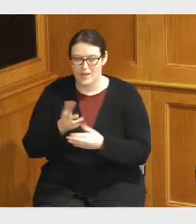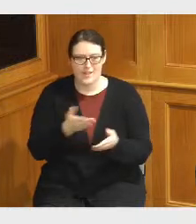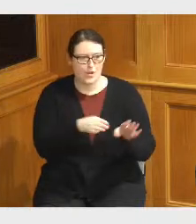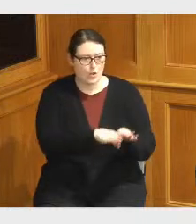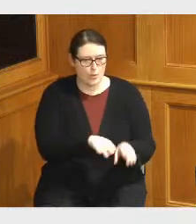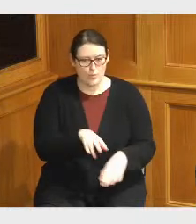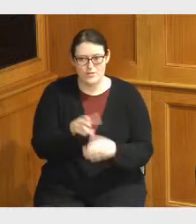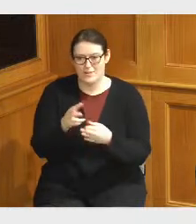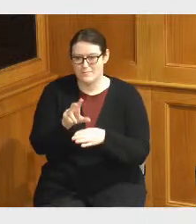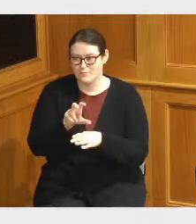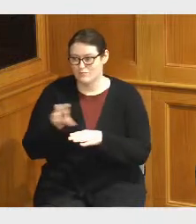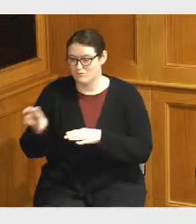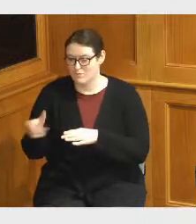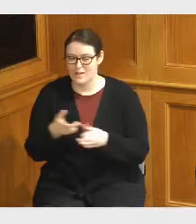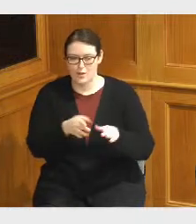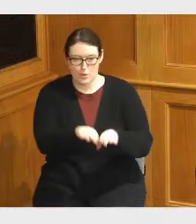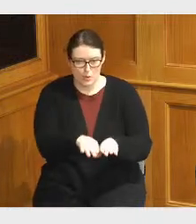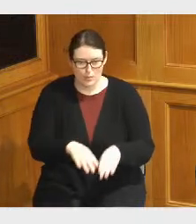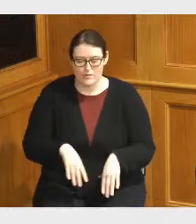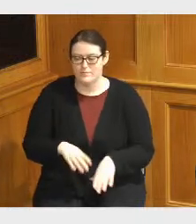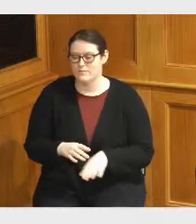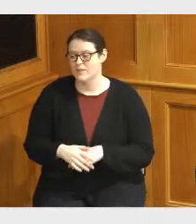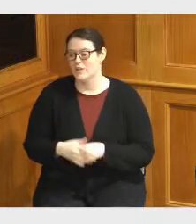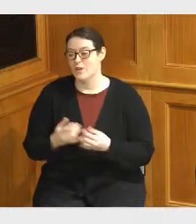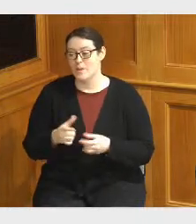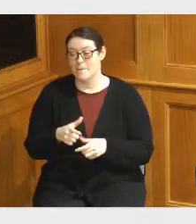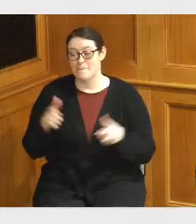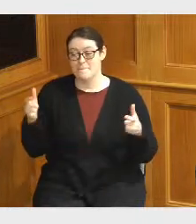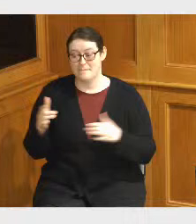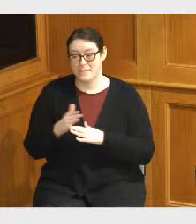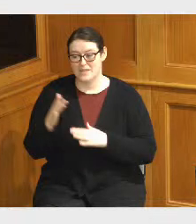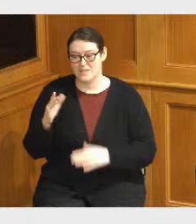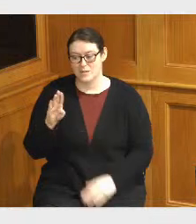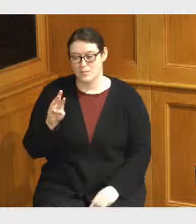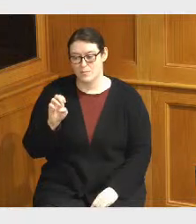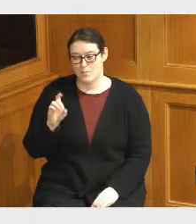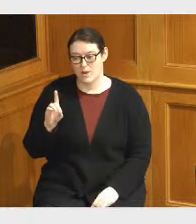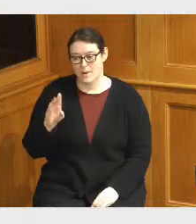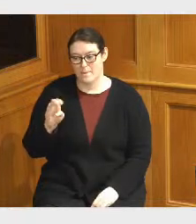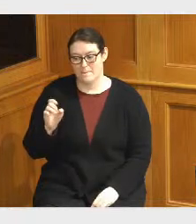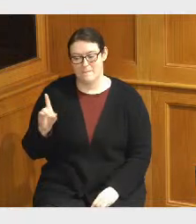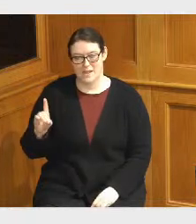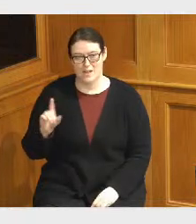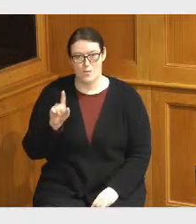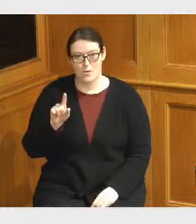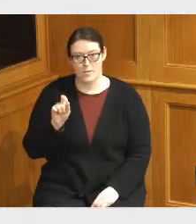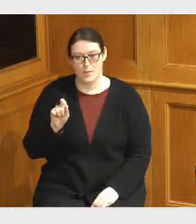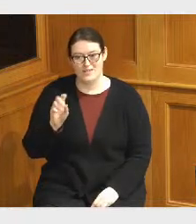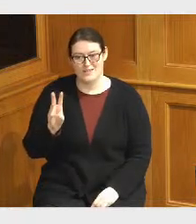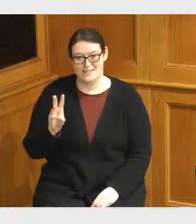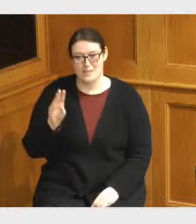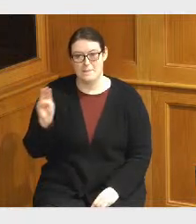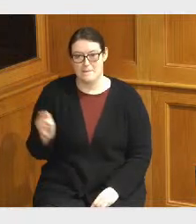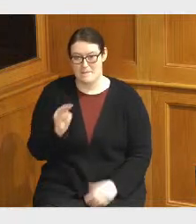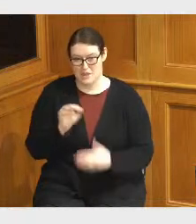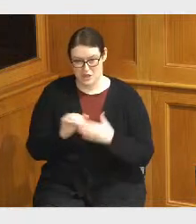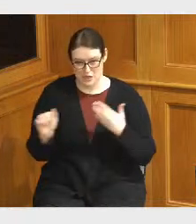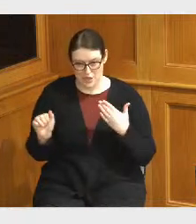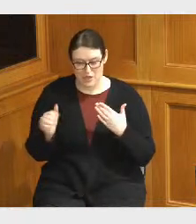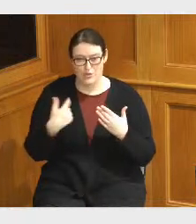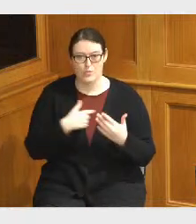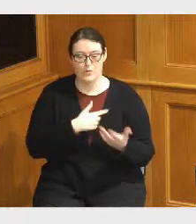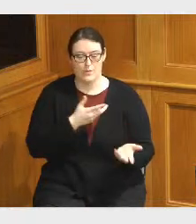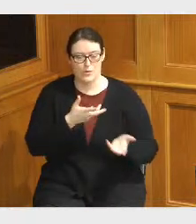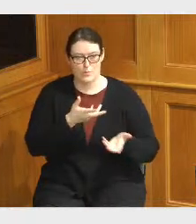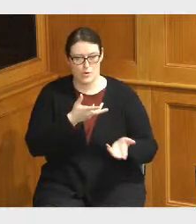out. The largest line item, as you can see here, is under broadband in the amount of $1.6 million. We had been